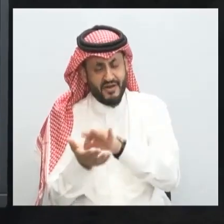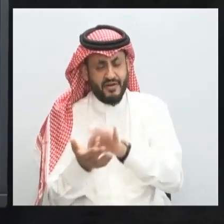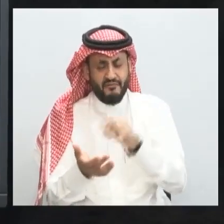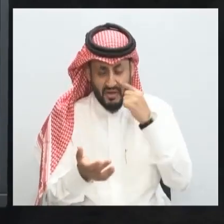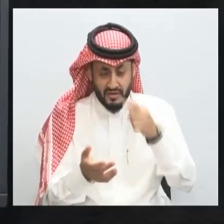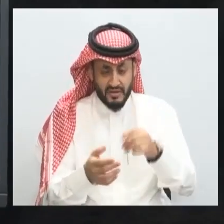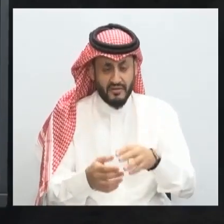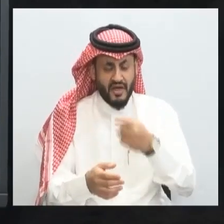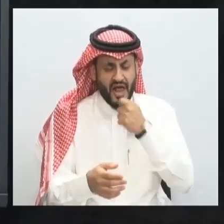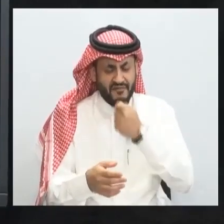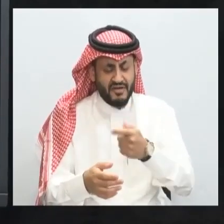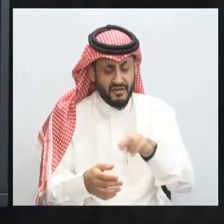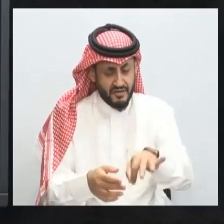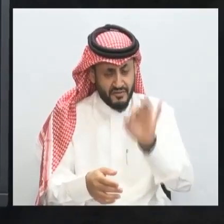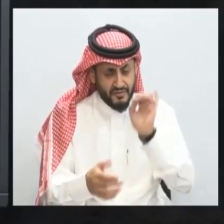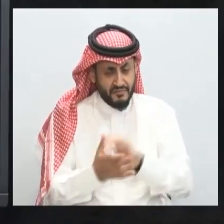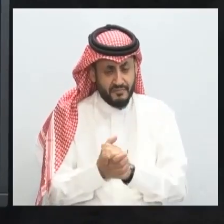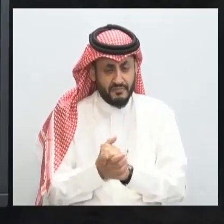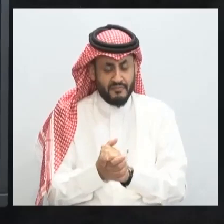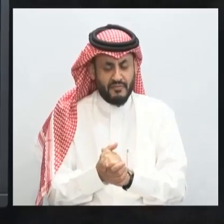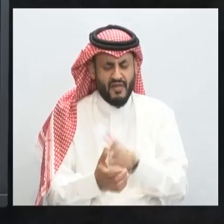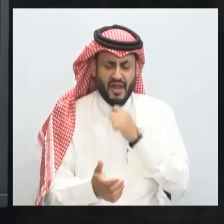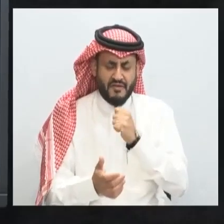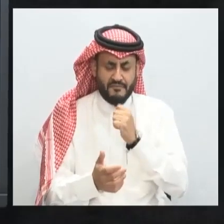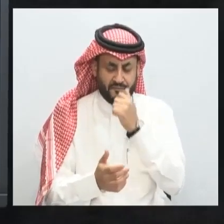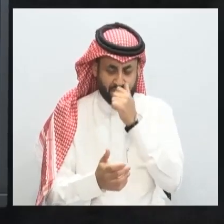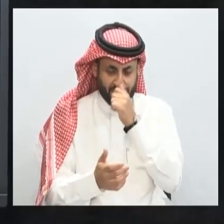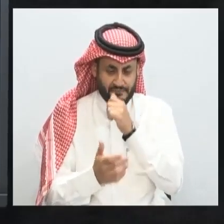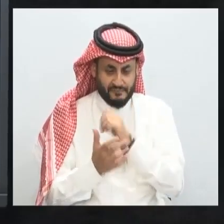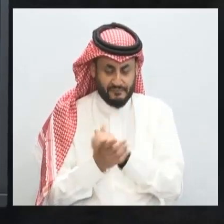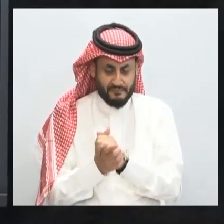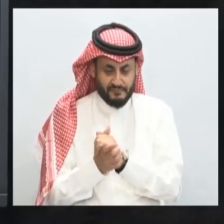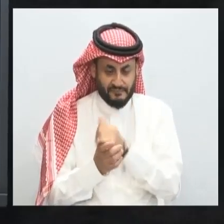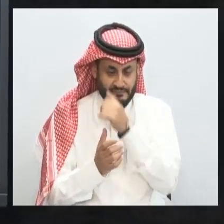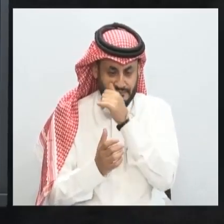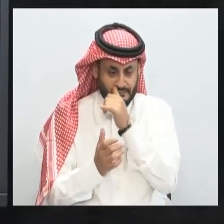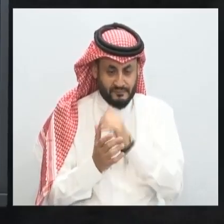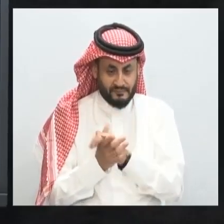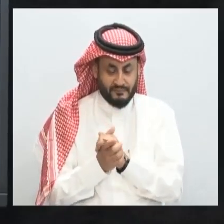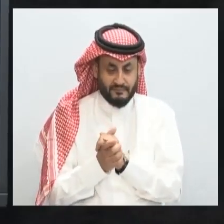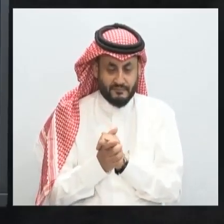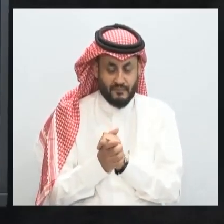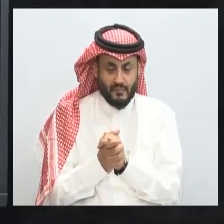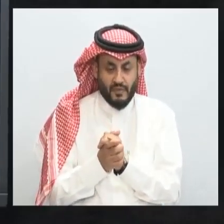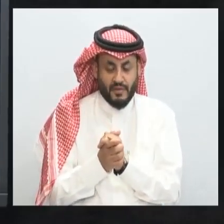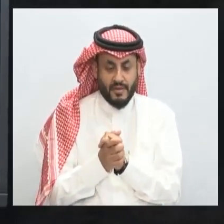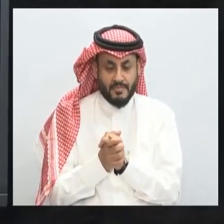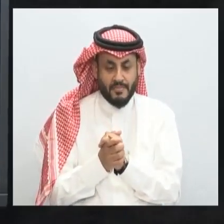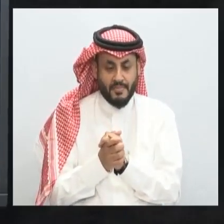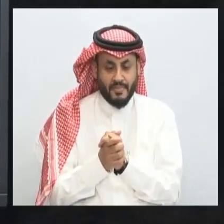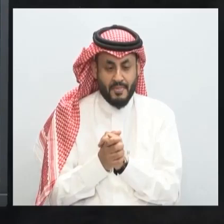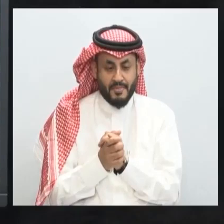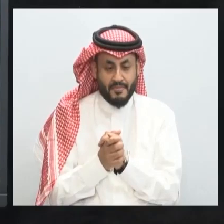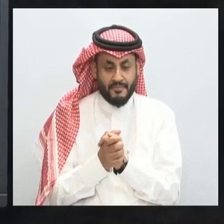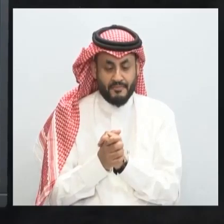Do you think it's easy to find something here? Now, searching for a needle in a haystack is an idiom used to describe looking for something